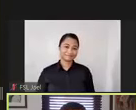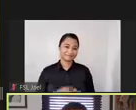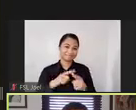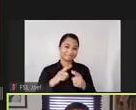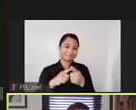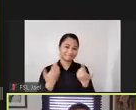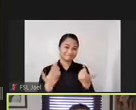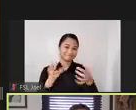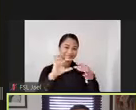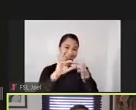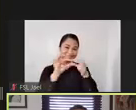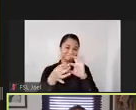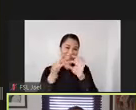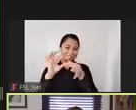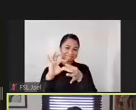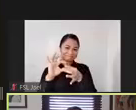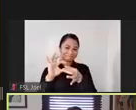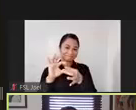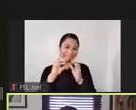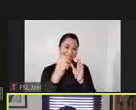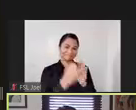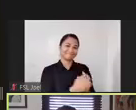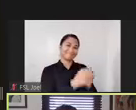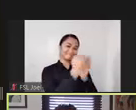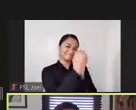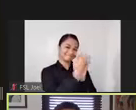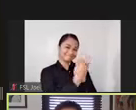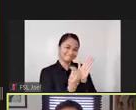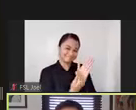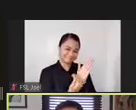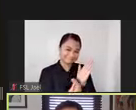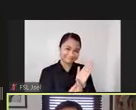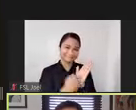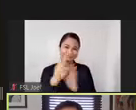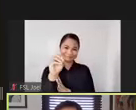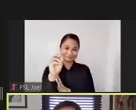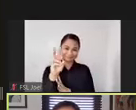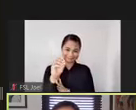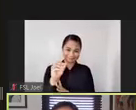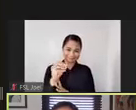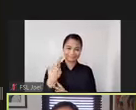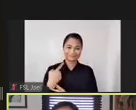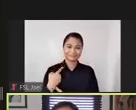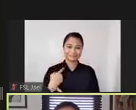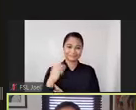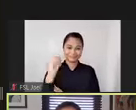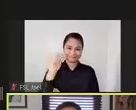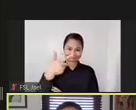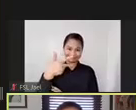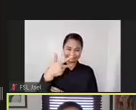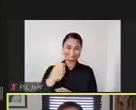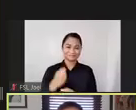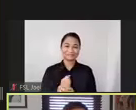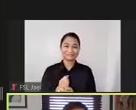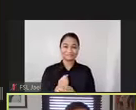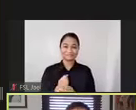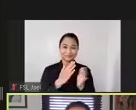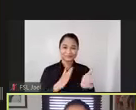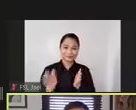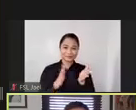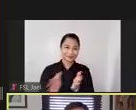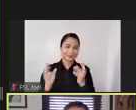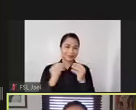these were mainly the beginning of us taking a lot more seriously